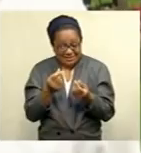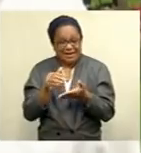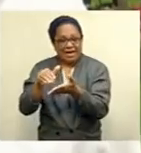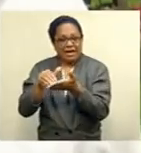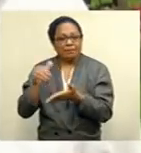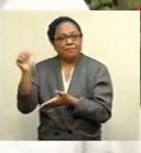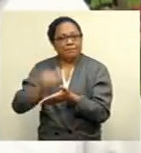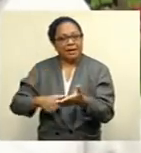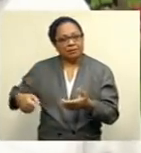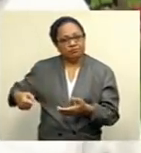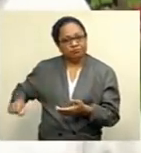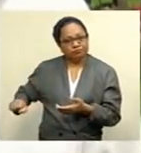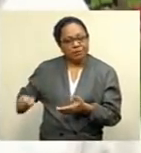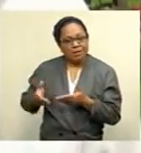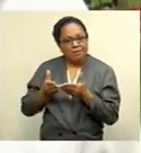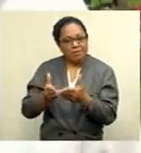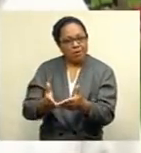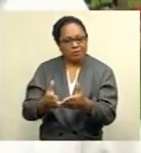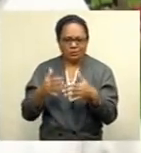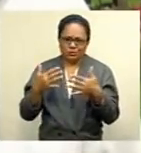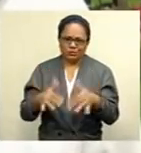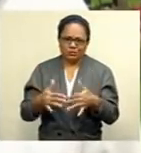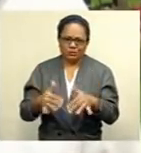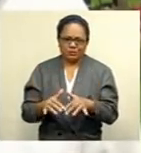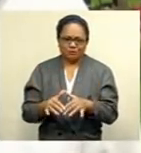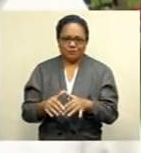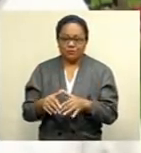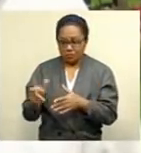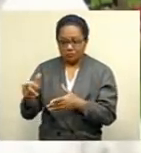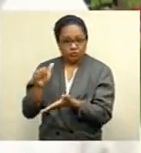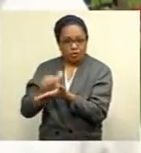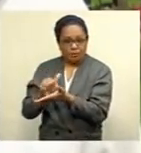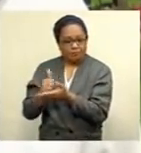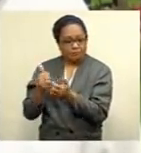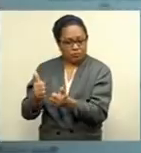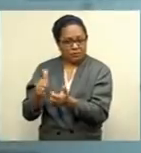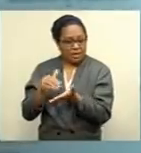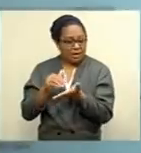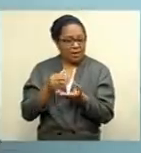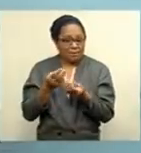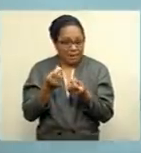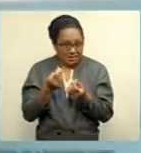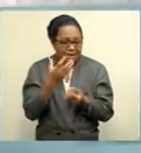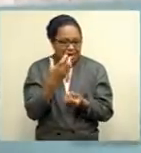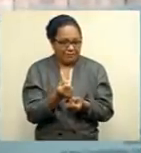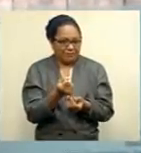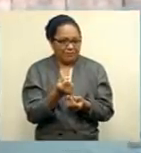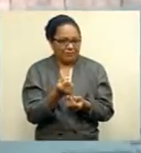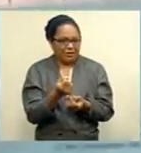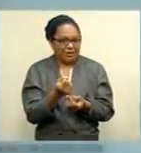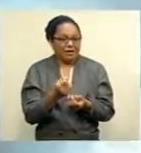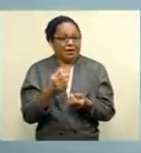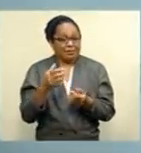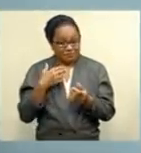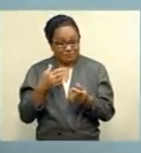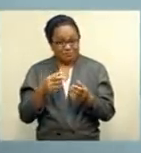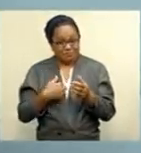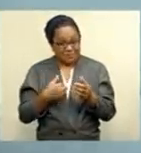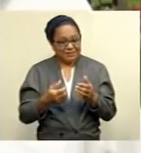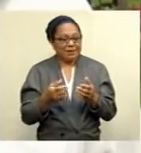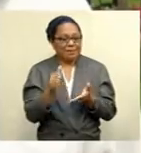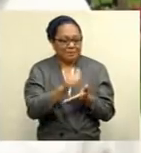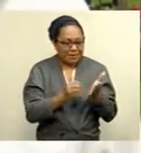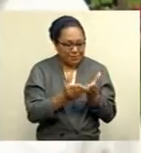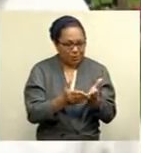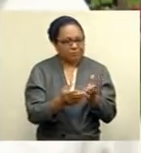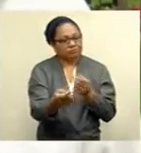engine. This canteen is helping my family a lot. I am now going fishing and selling the fish to villages. There's a lot of things we can